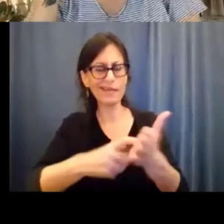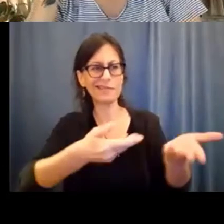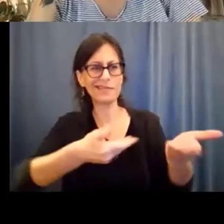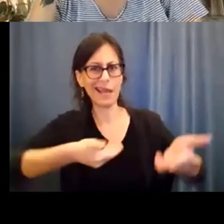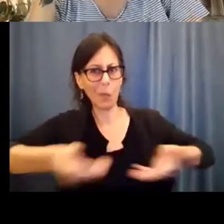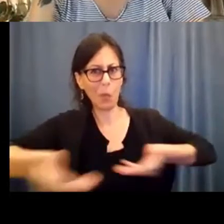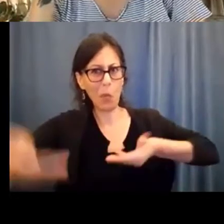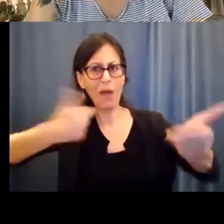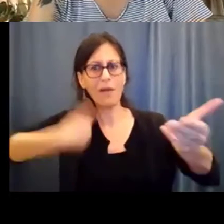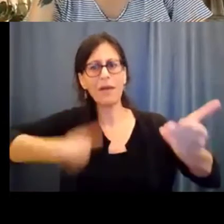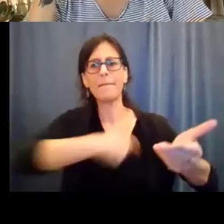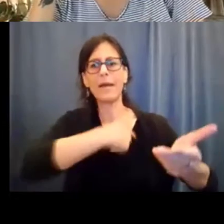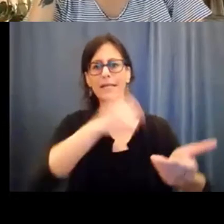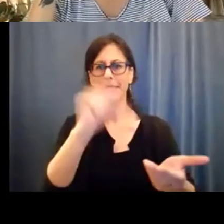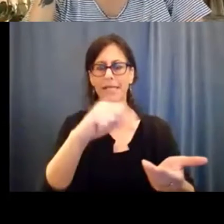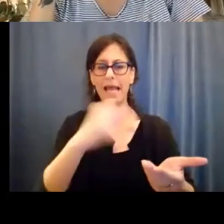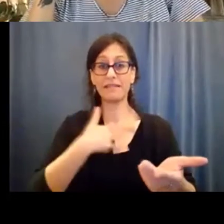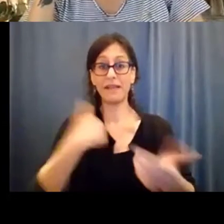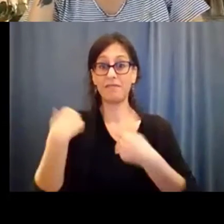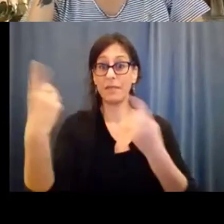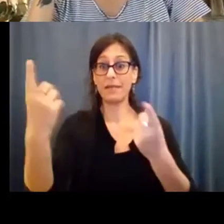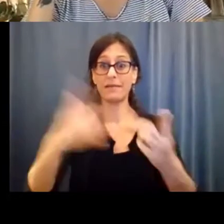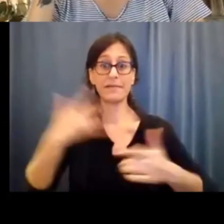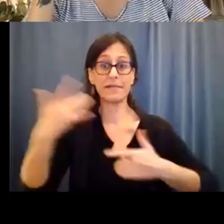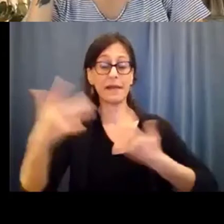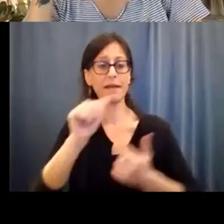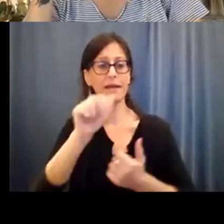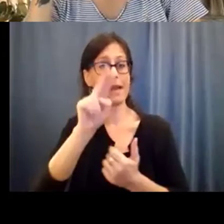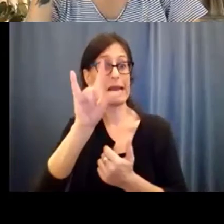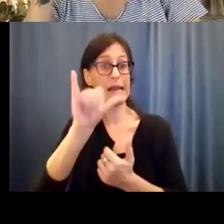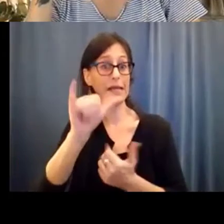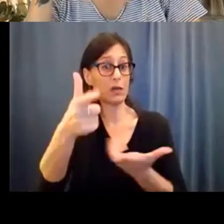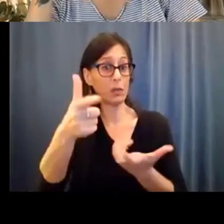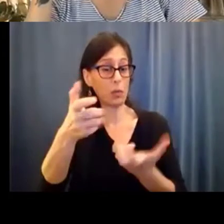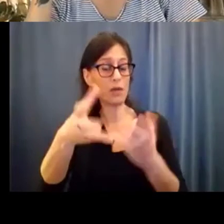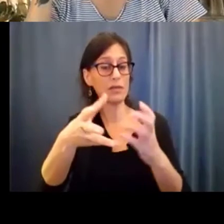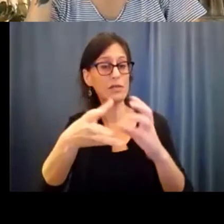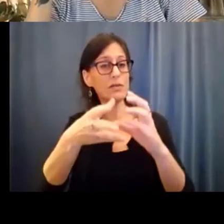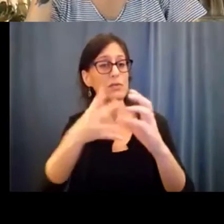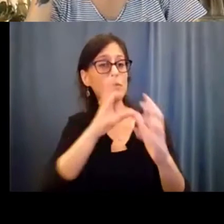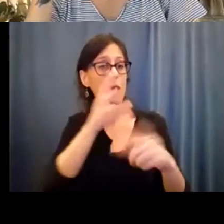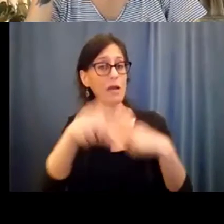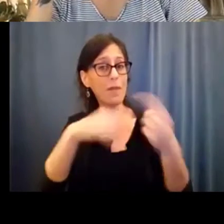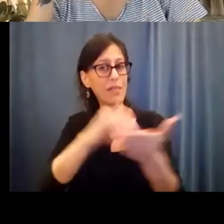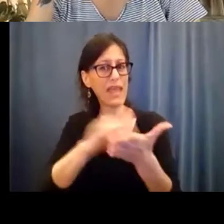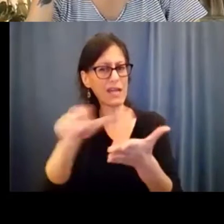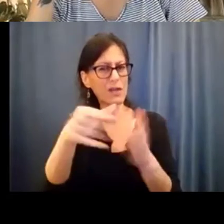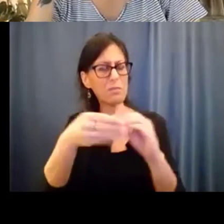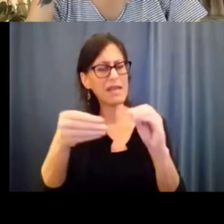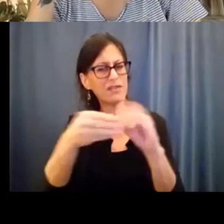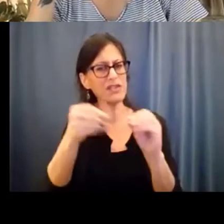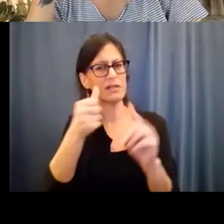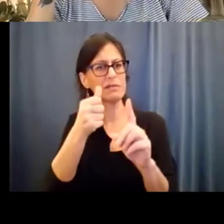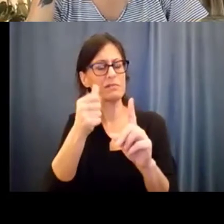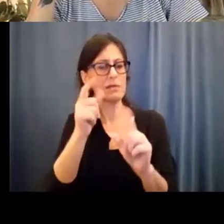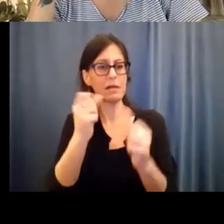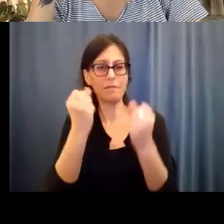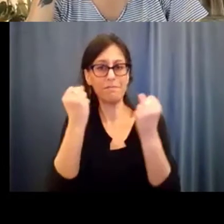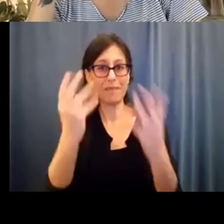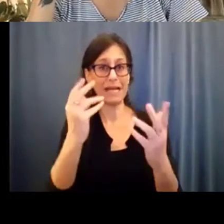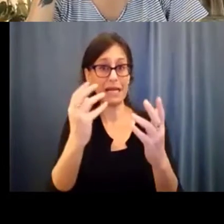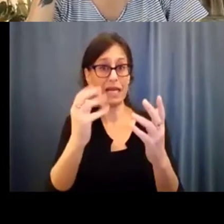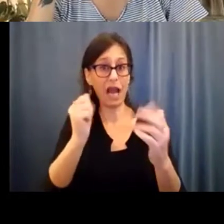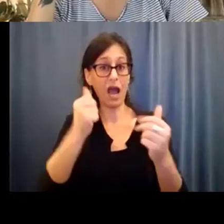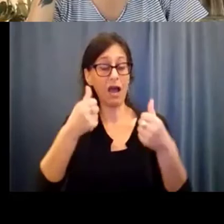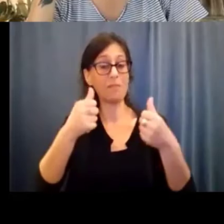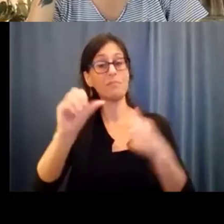bring us in. And I've been very excited. I know, Andy, I don't know if you want to talk about that. You sort of mentioned it, but that you've been getting